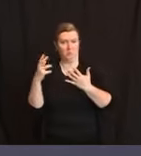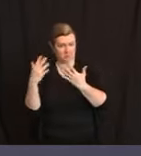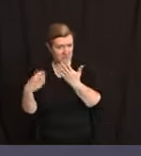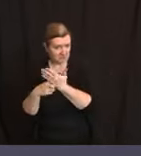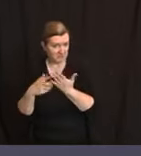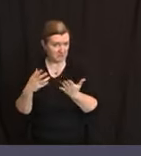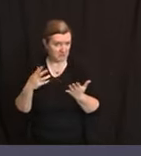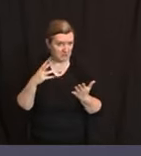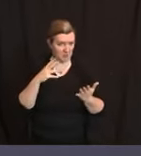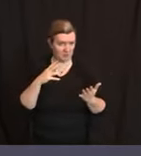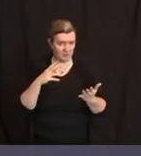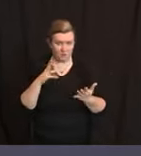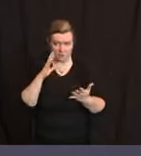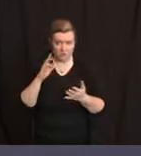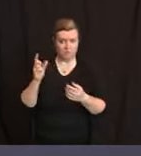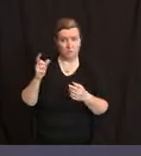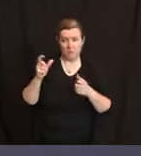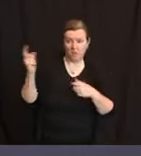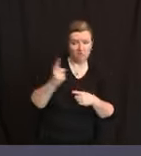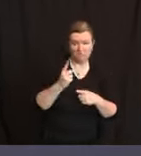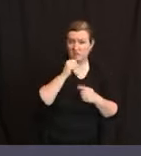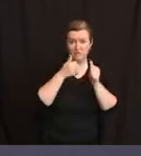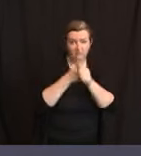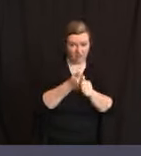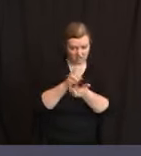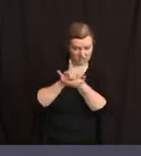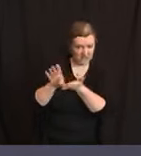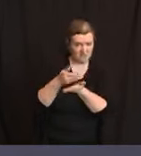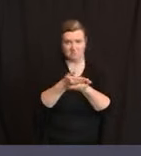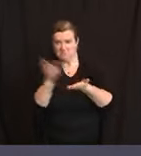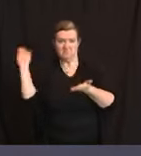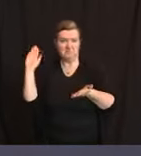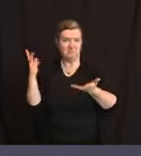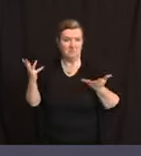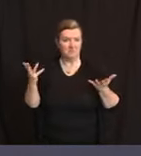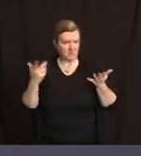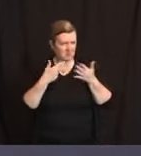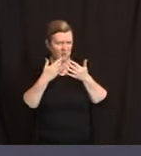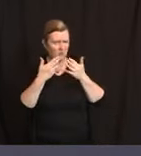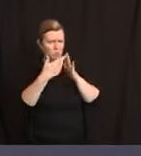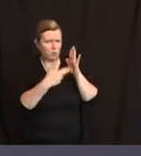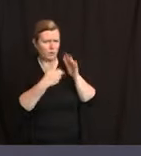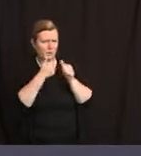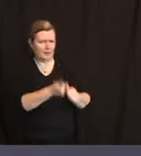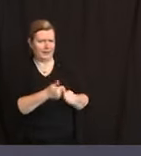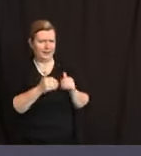they're misbehaving or not following orders, directives, and so forth?